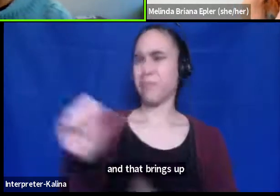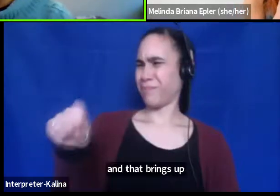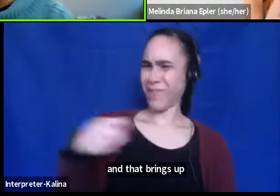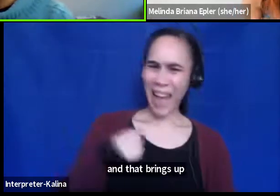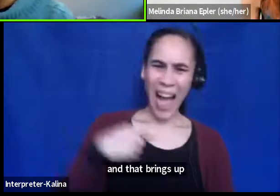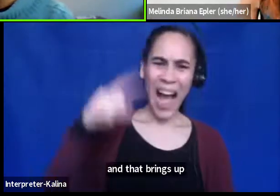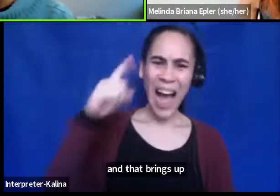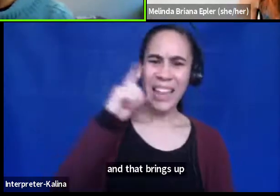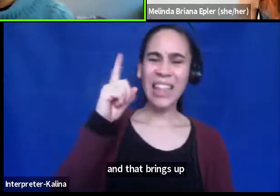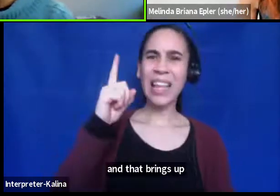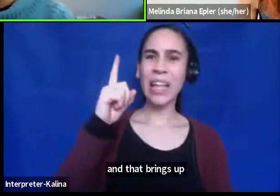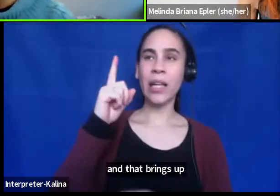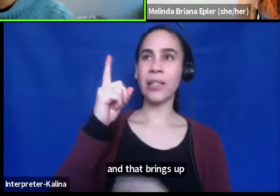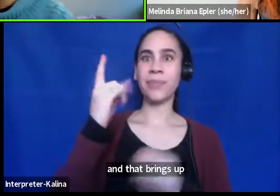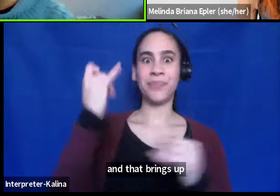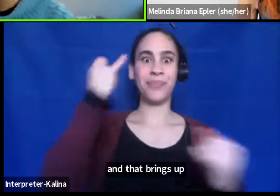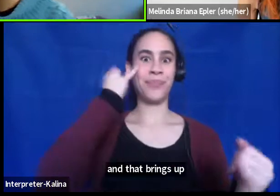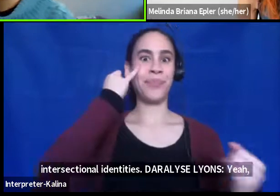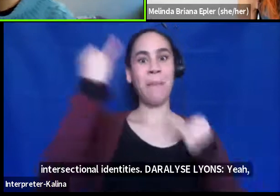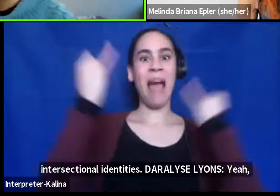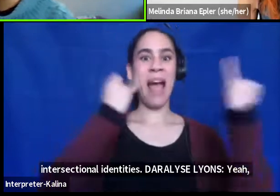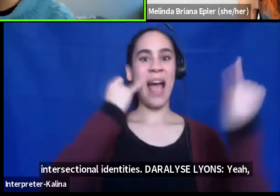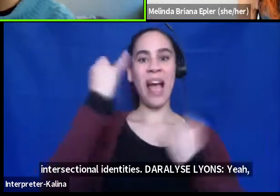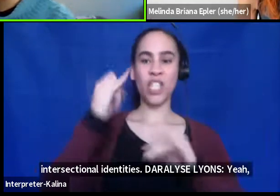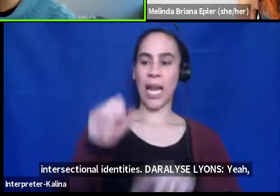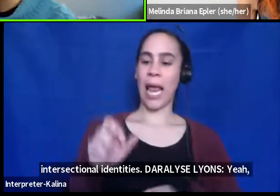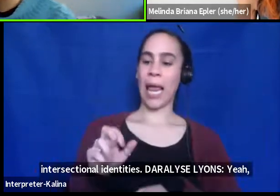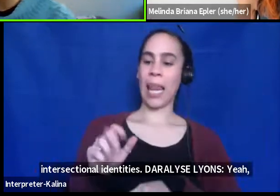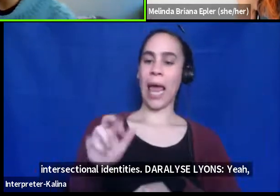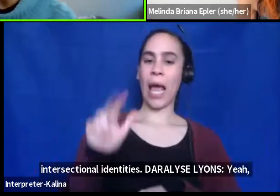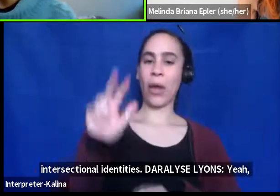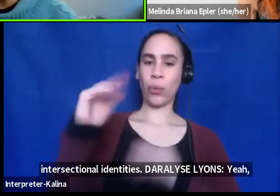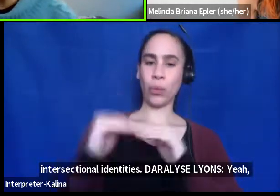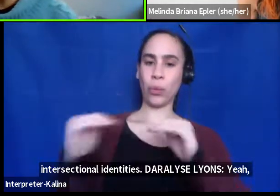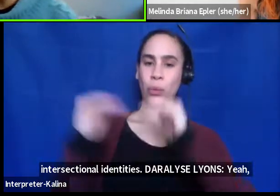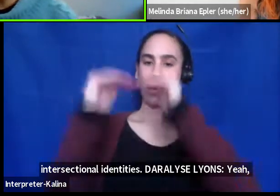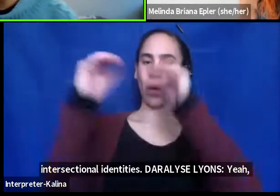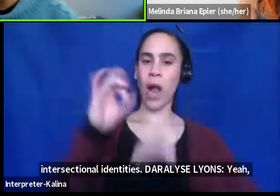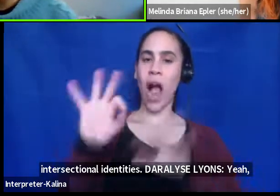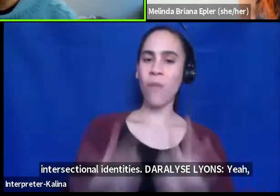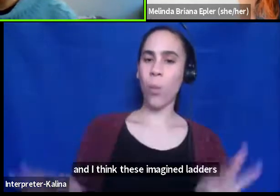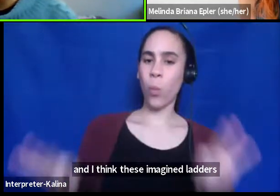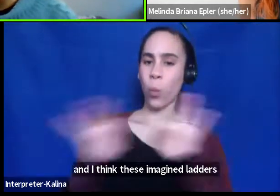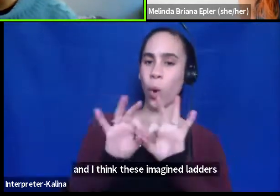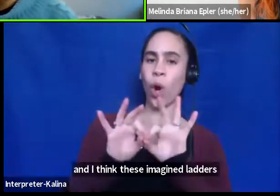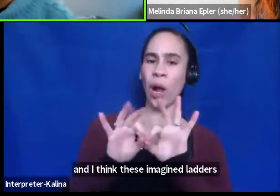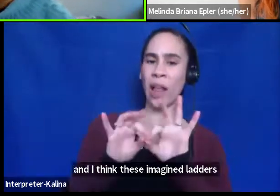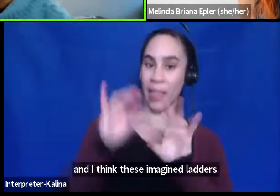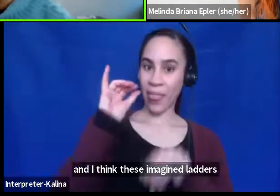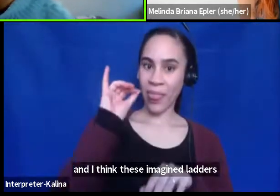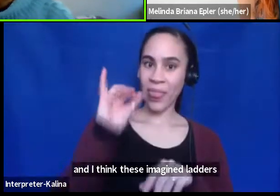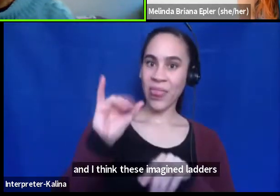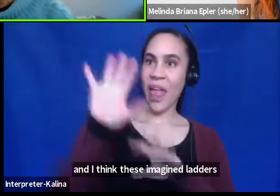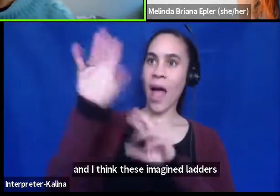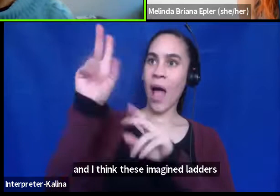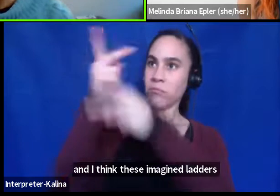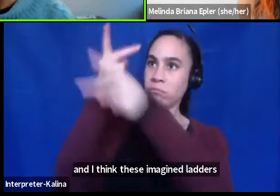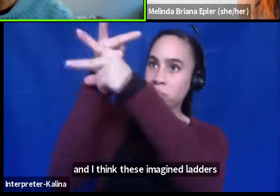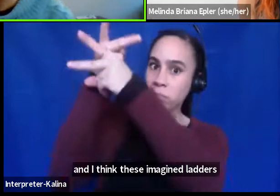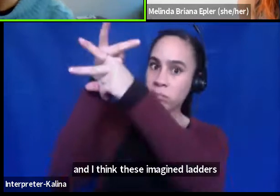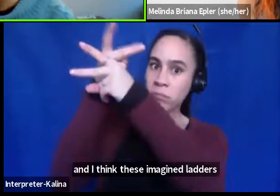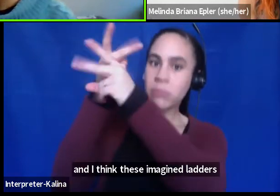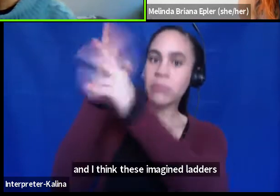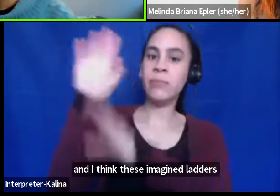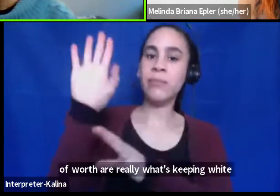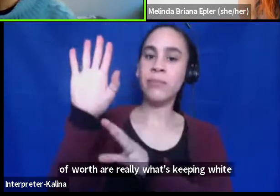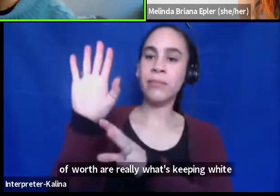imagined ladders of worth are really what's keeping white supremacy alive and